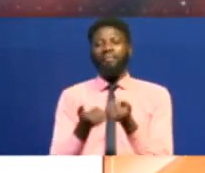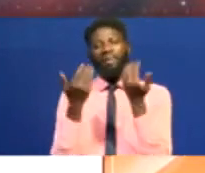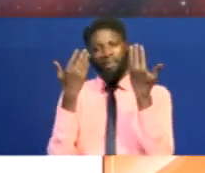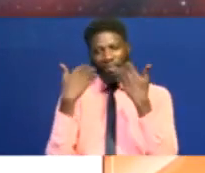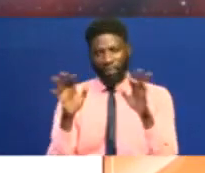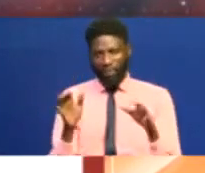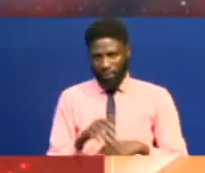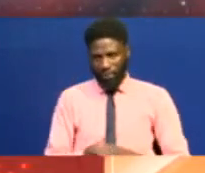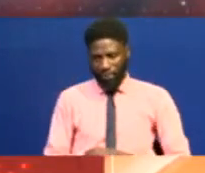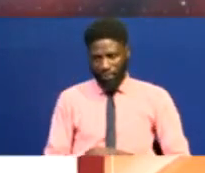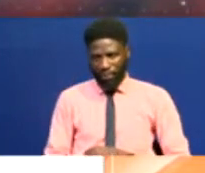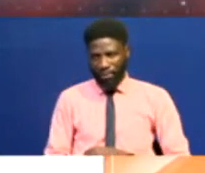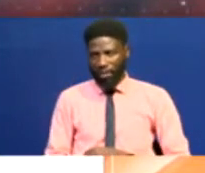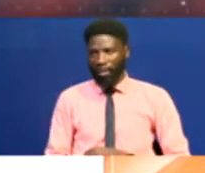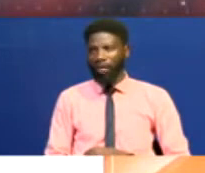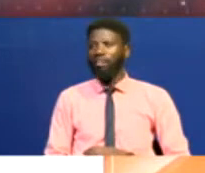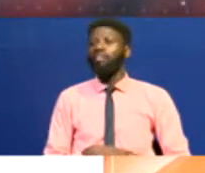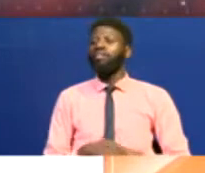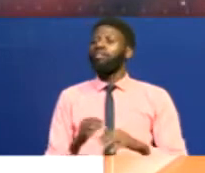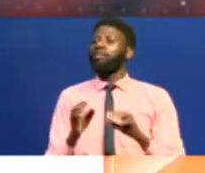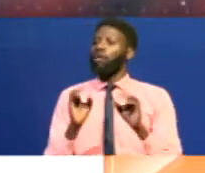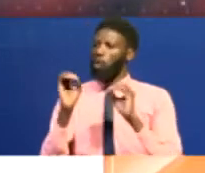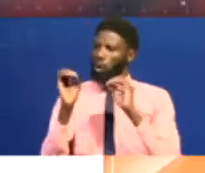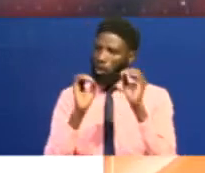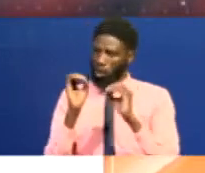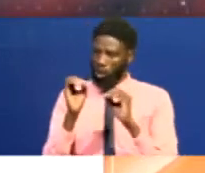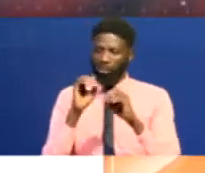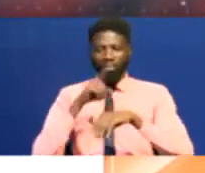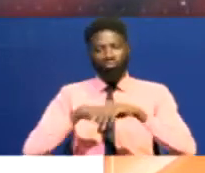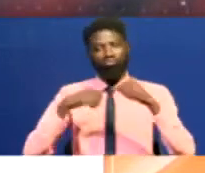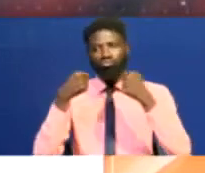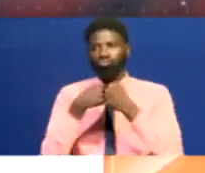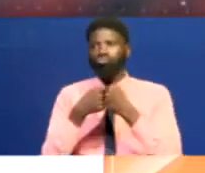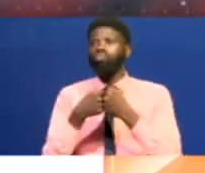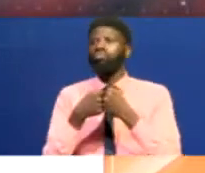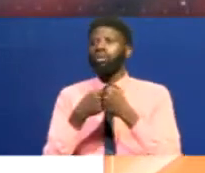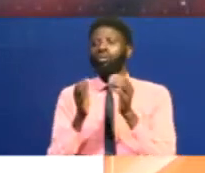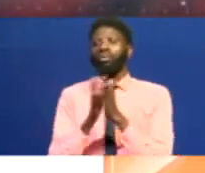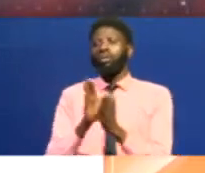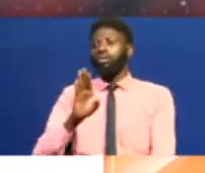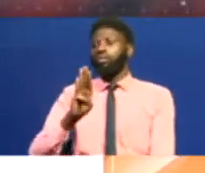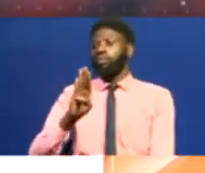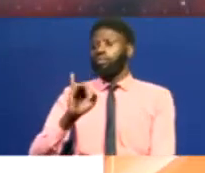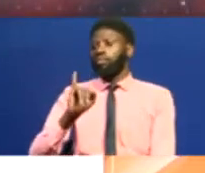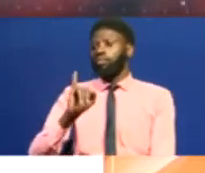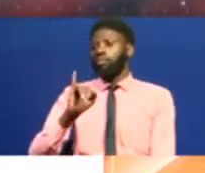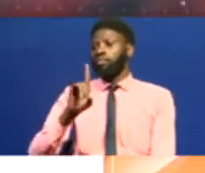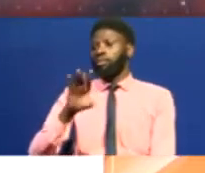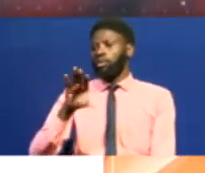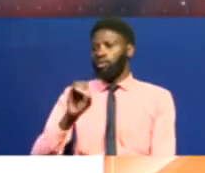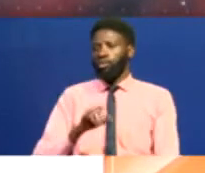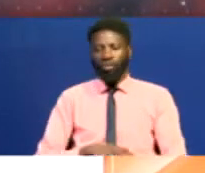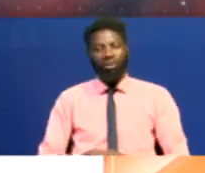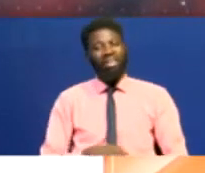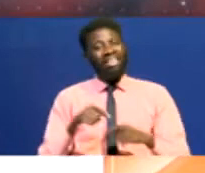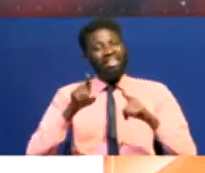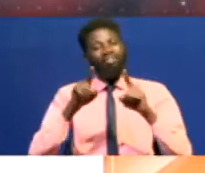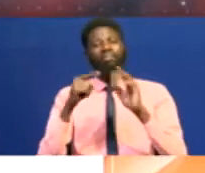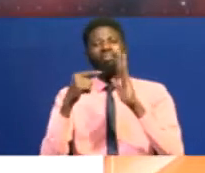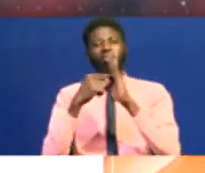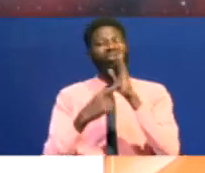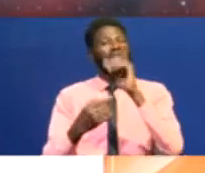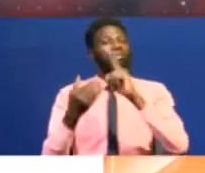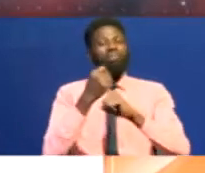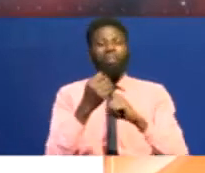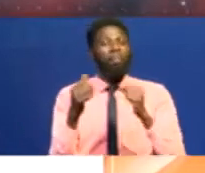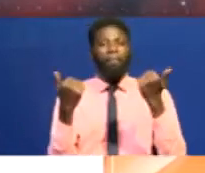at the Moi International Sports Centre, Kasarani. Gor Mahia have managed to collect 16 points so far and sit 3 points